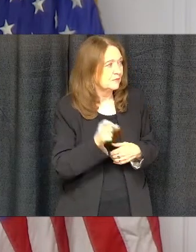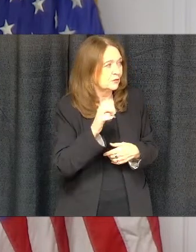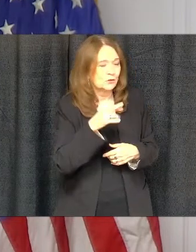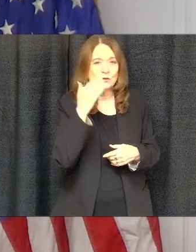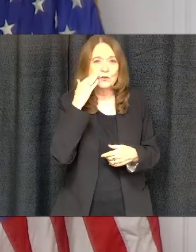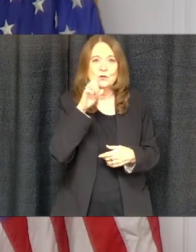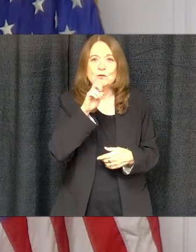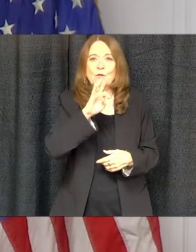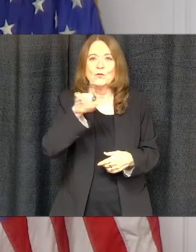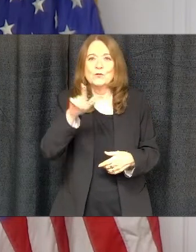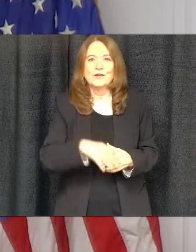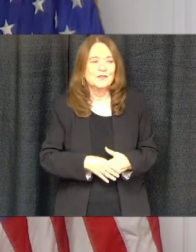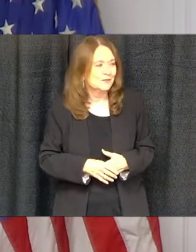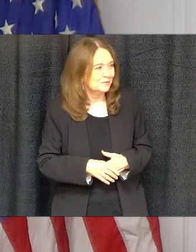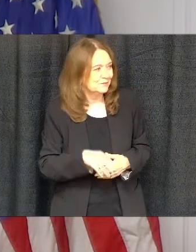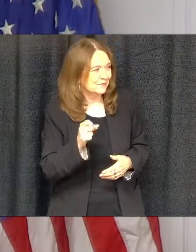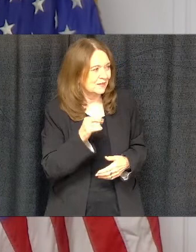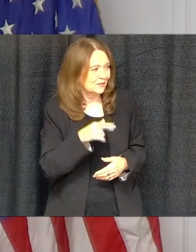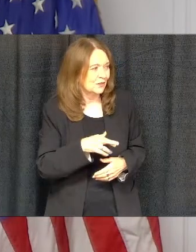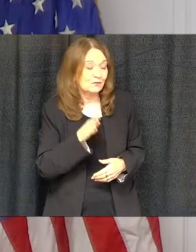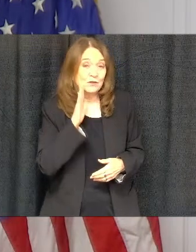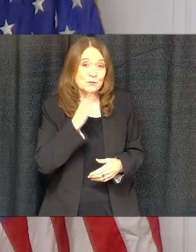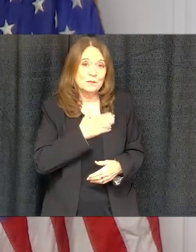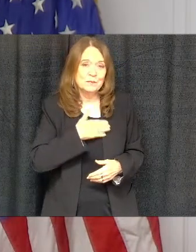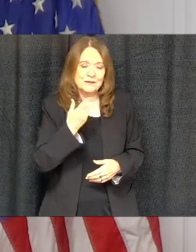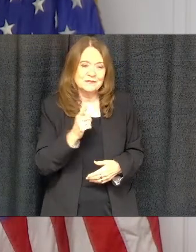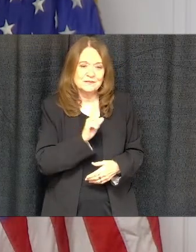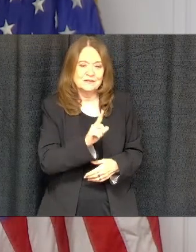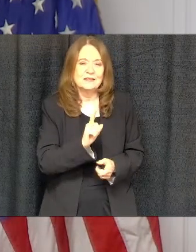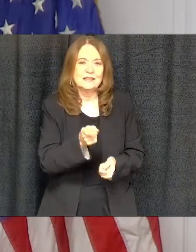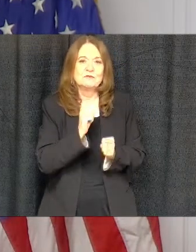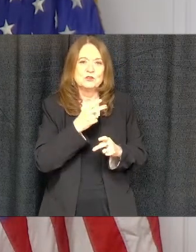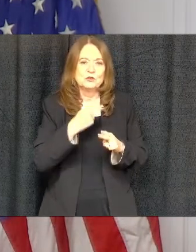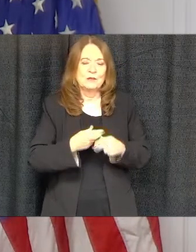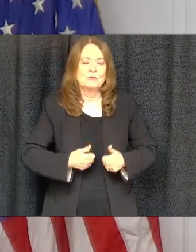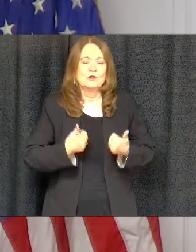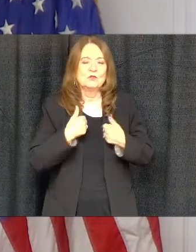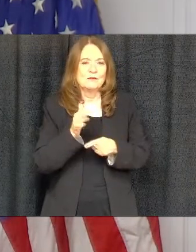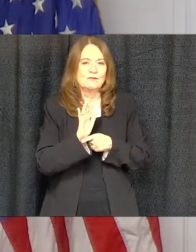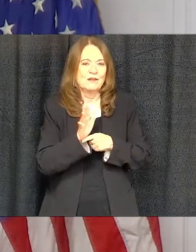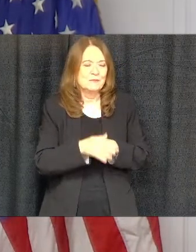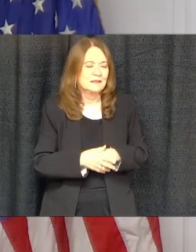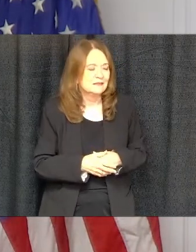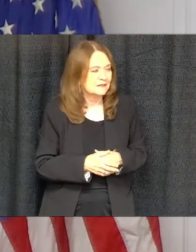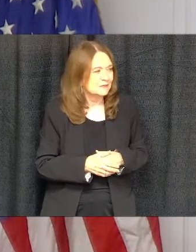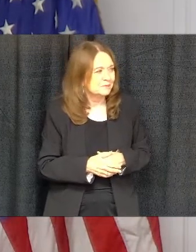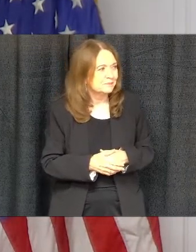drill? Yes. If you would, approach, give us your name and address. You have 5 minutes.